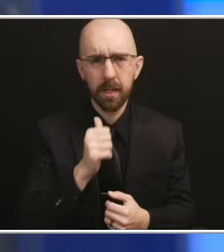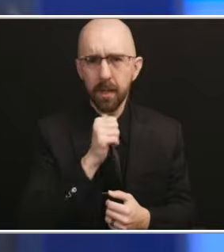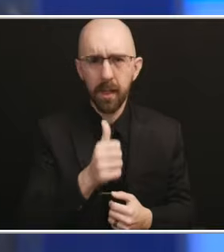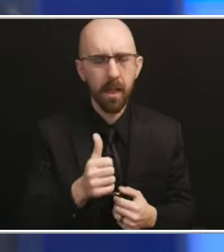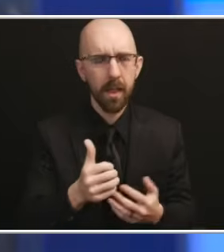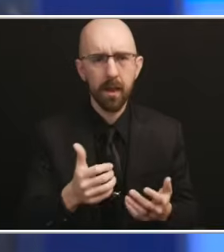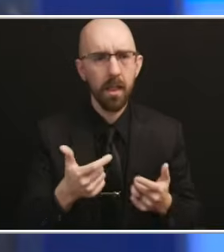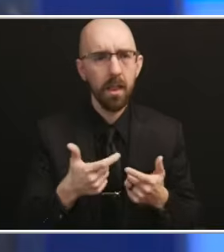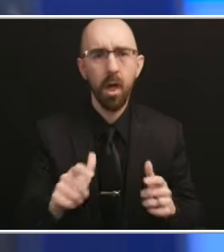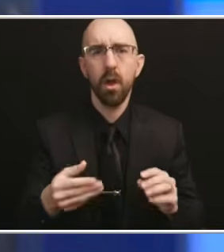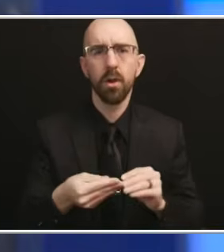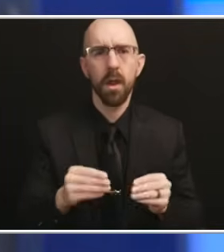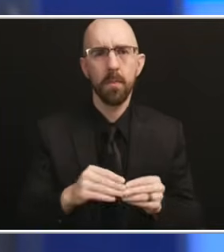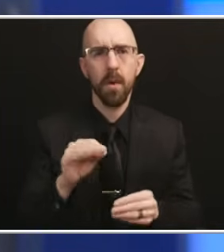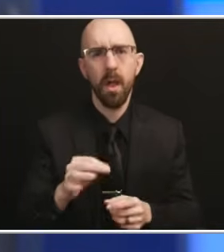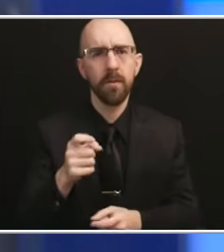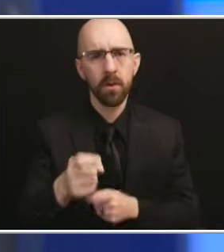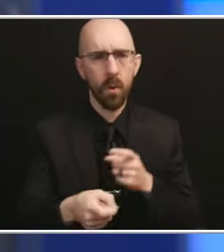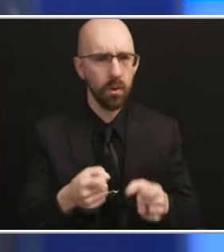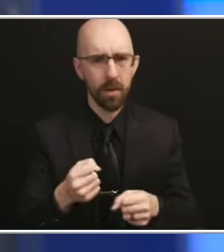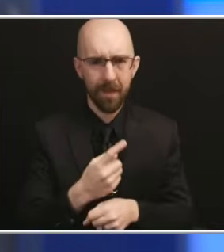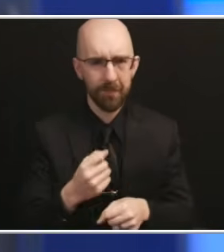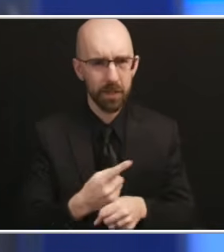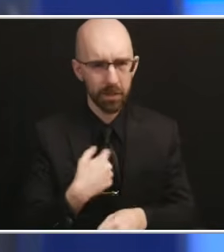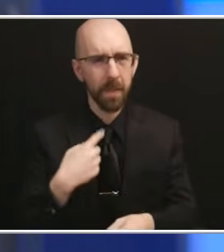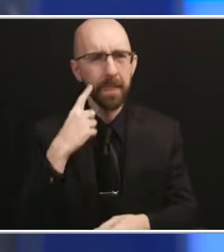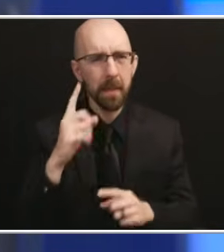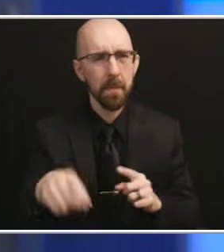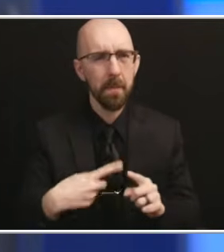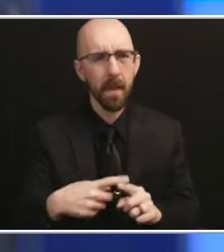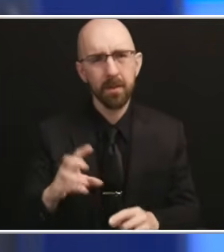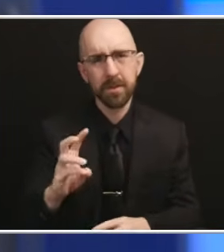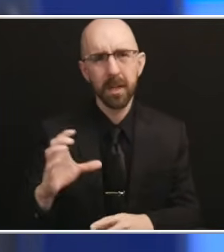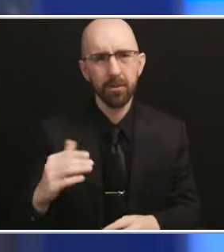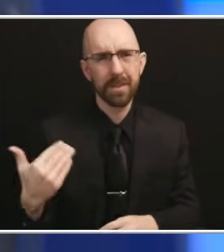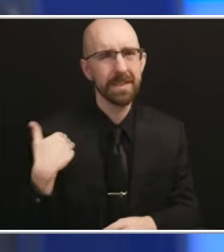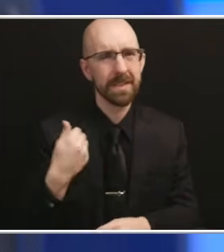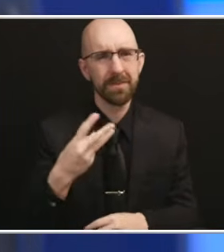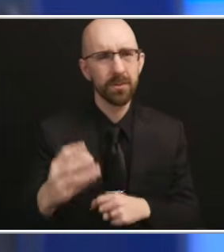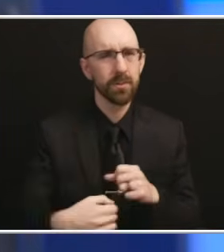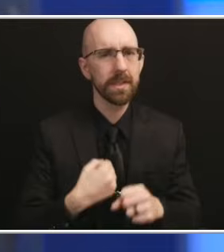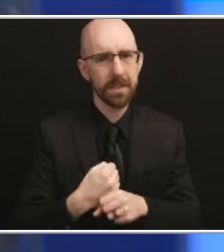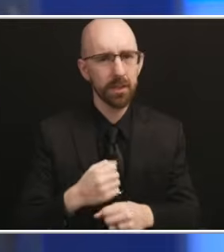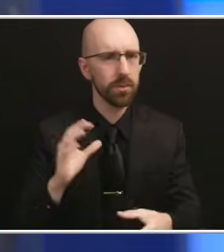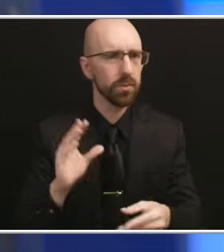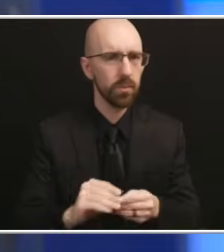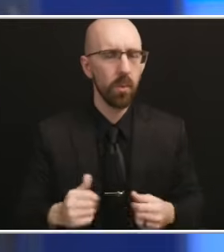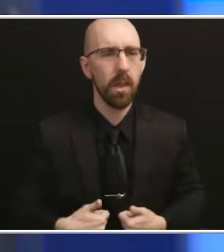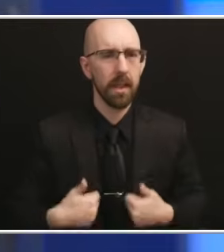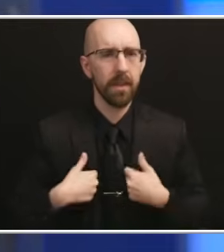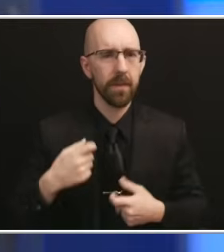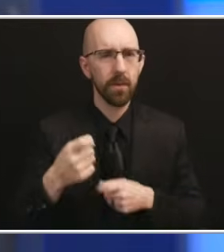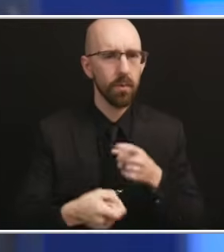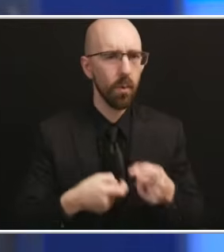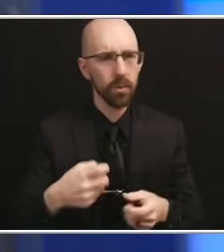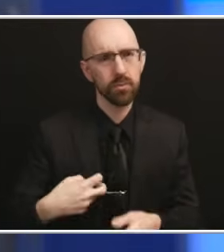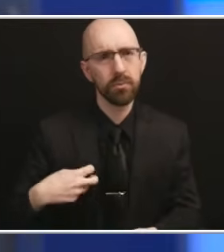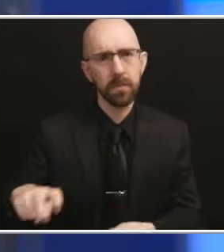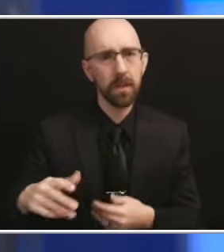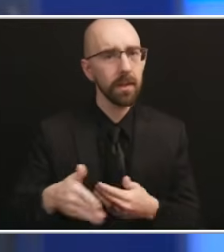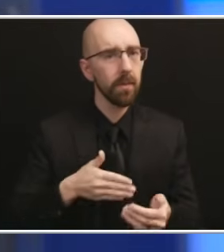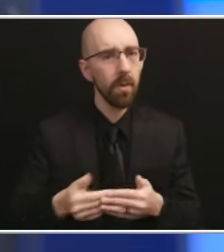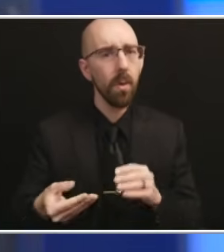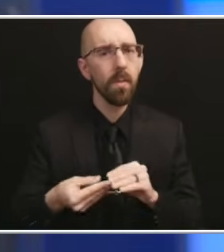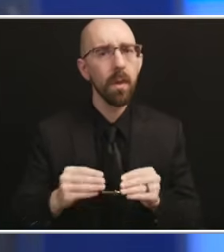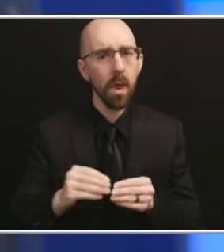number of donors every year, so I think about 600 in the last couple of years is the total living donor liver transplants, even though the number of total liver transplants